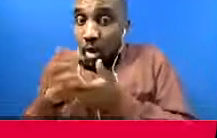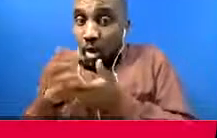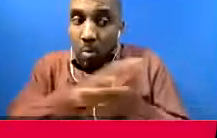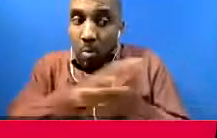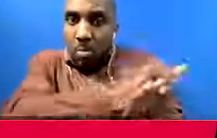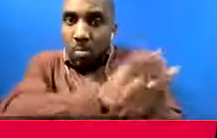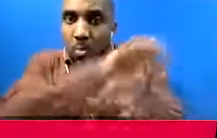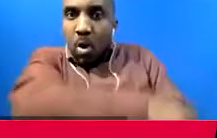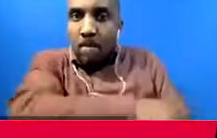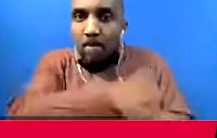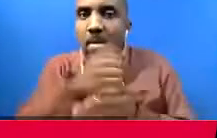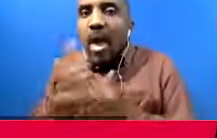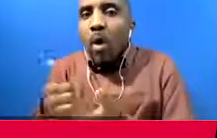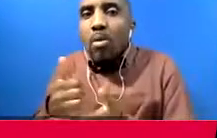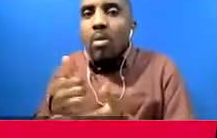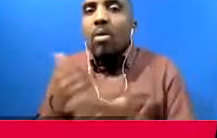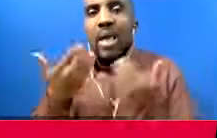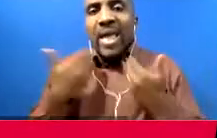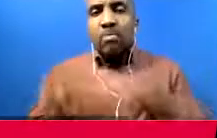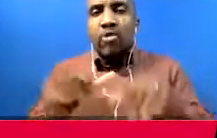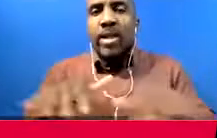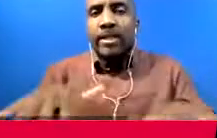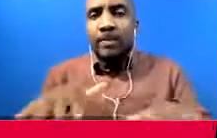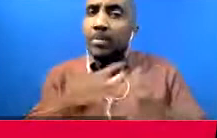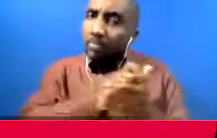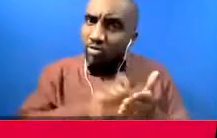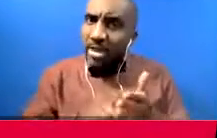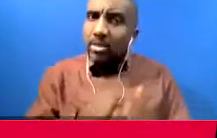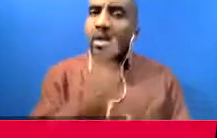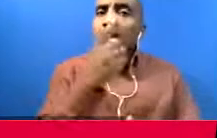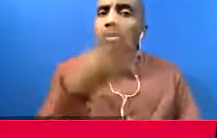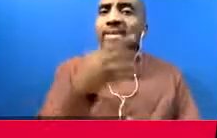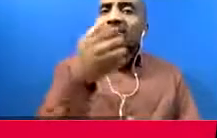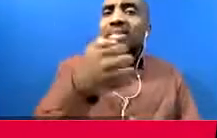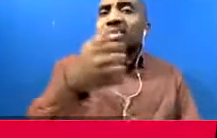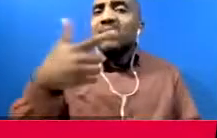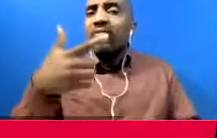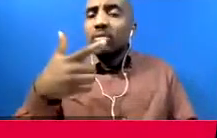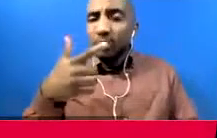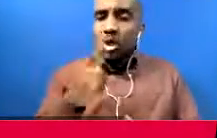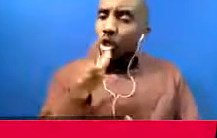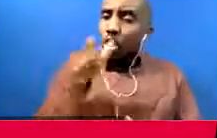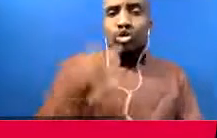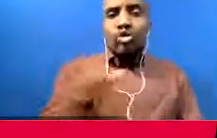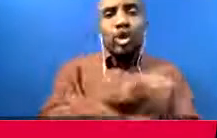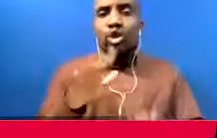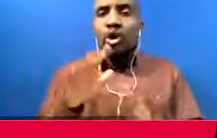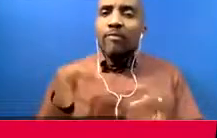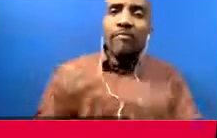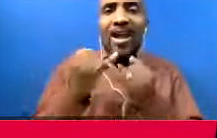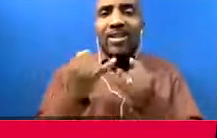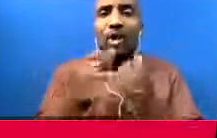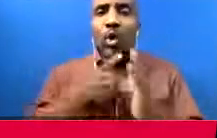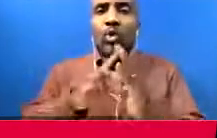larger anti-imperialist struggle. And a few years later, in 1967, the Student Nonviolent Coordinating Committee published a paper